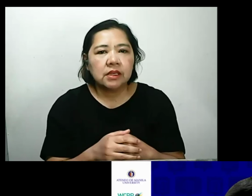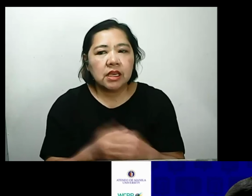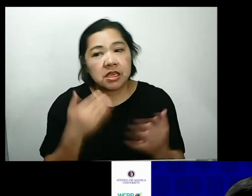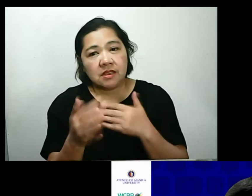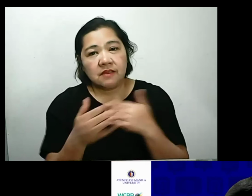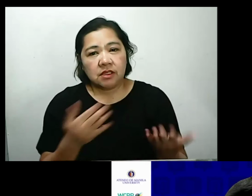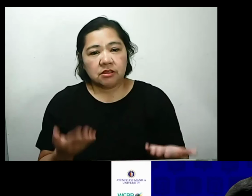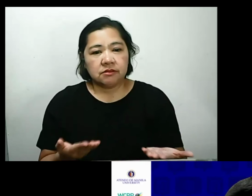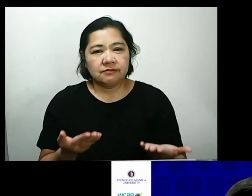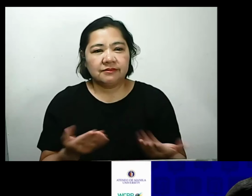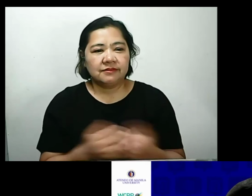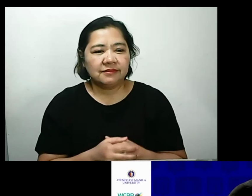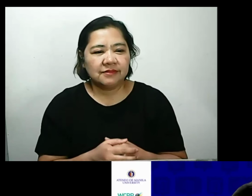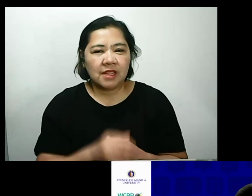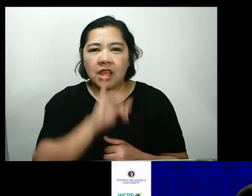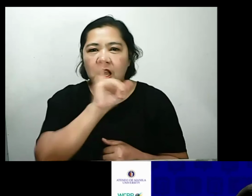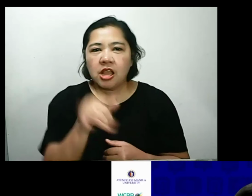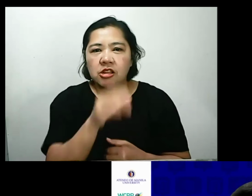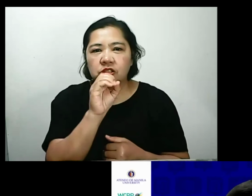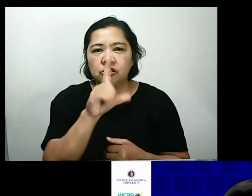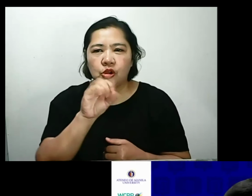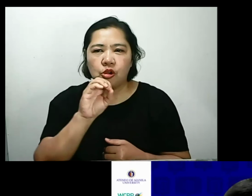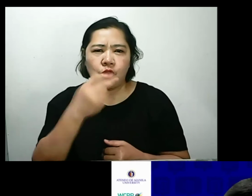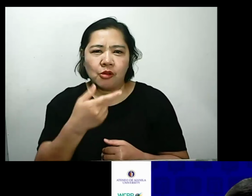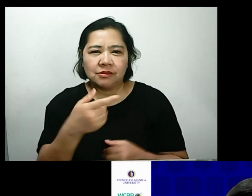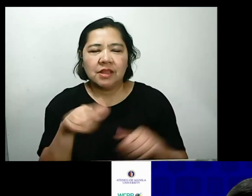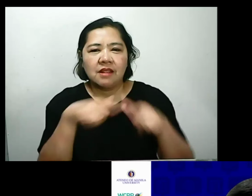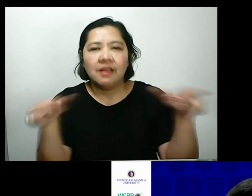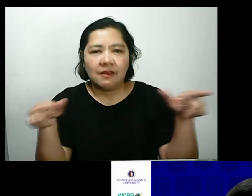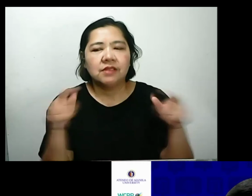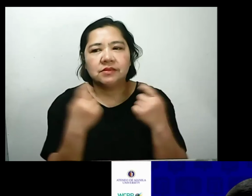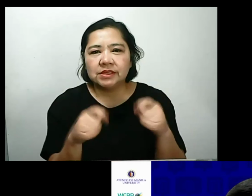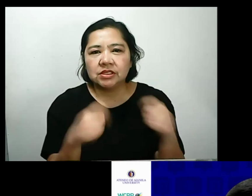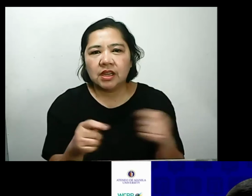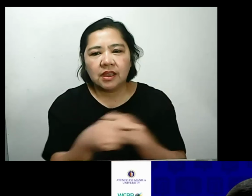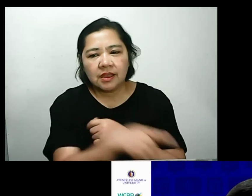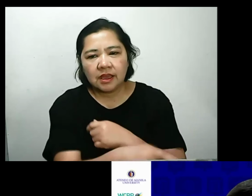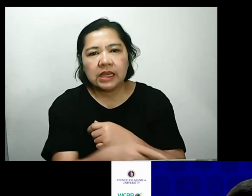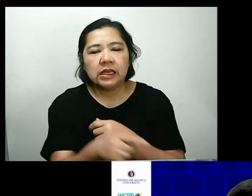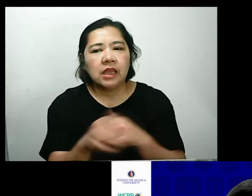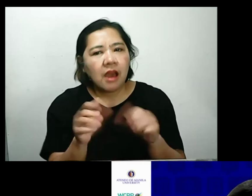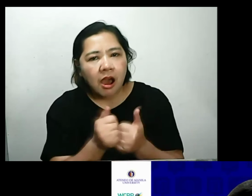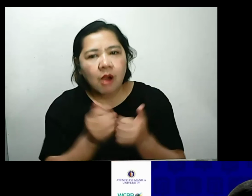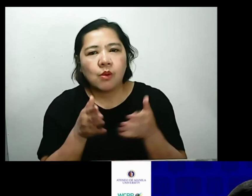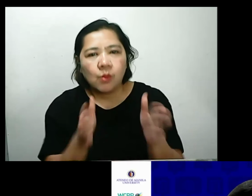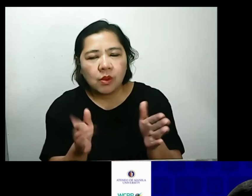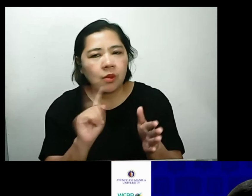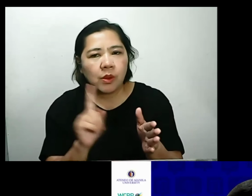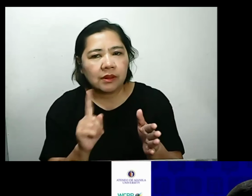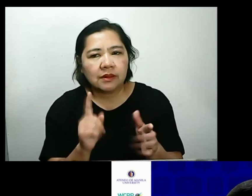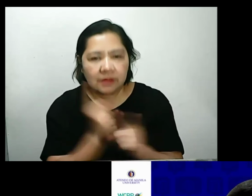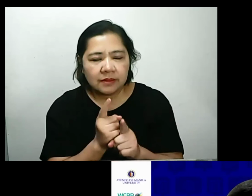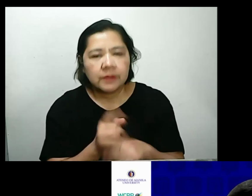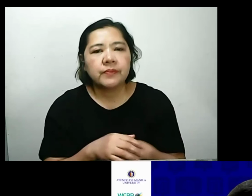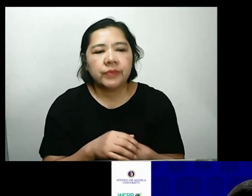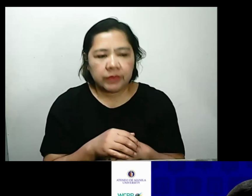kahit geologs level at kahit ano, sinatry na namin yung iba't ibang messaging para lang malaman kung anong mag-work. And there are also several ways to